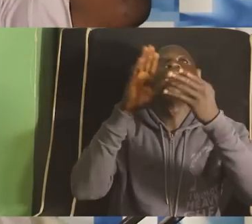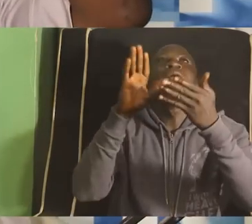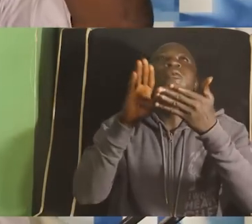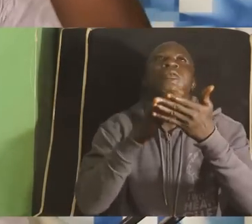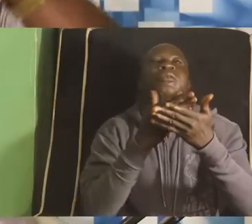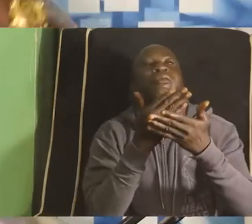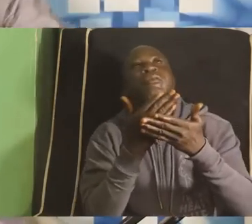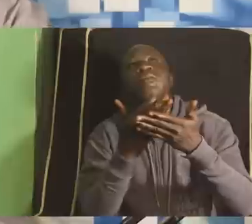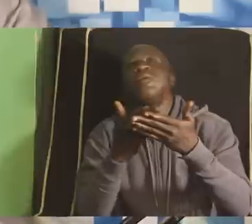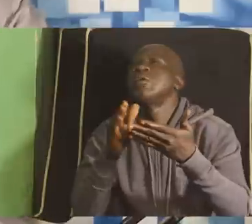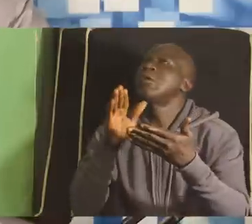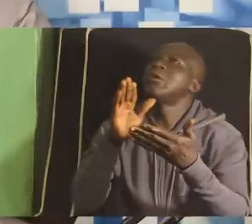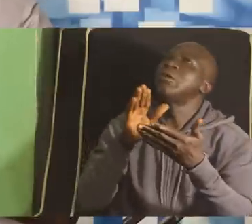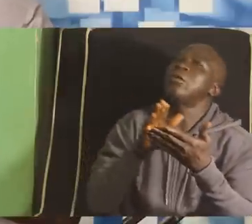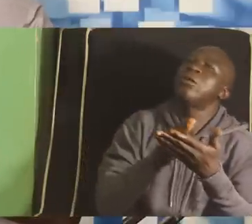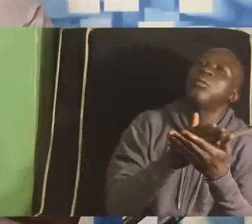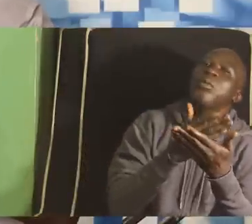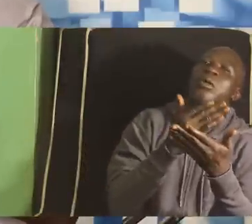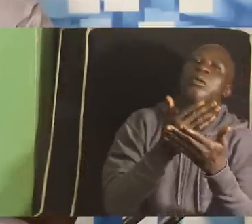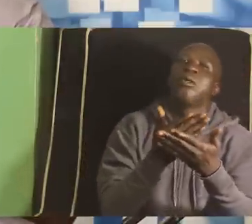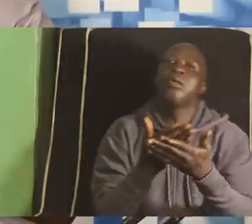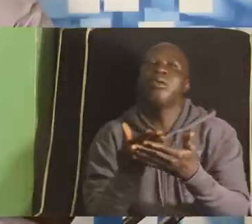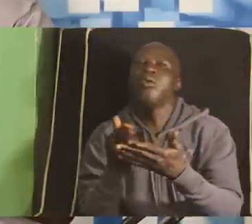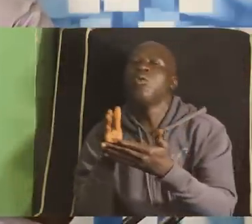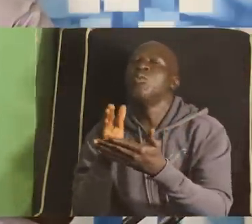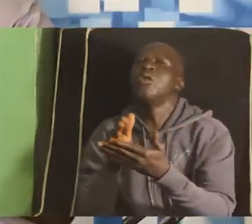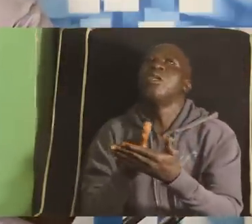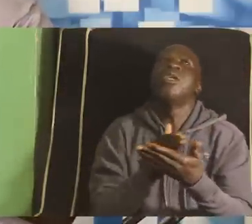Jerusalem, Baba, Holy,